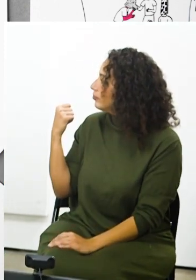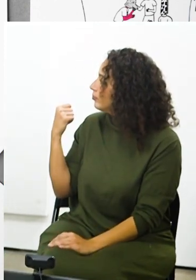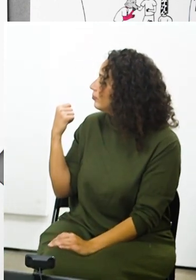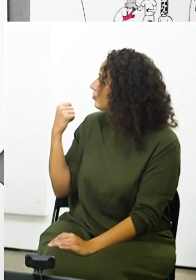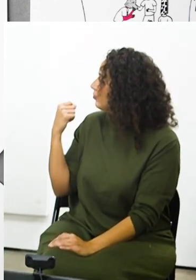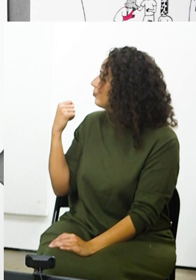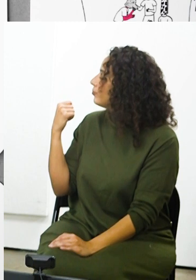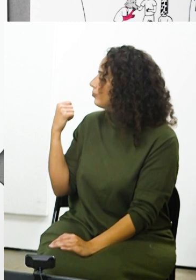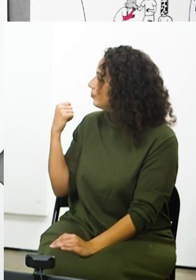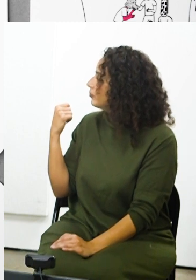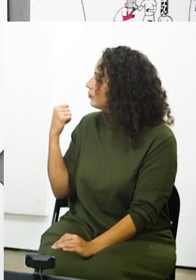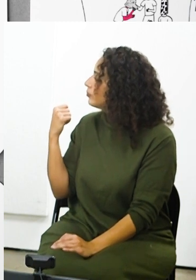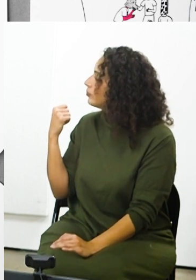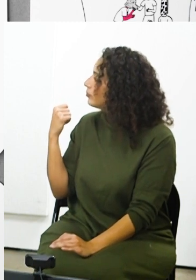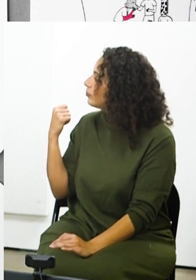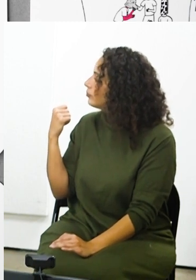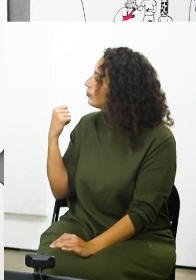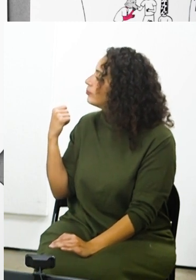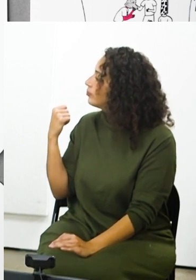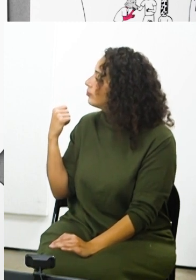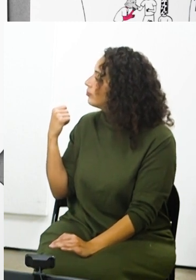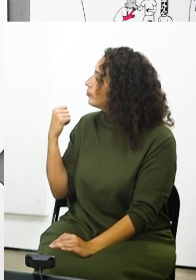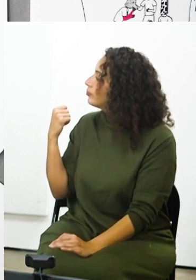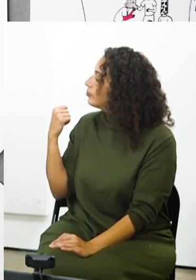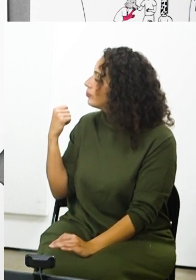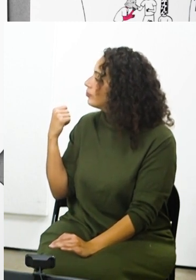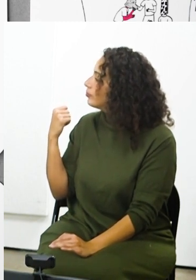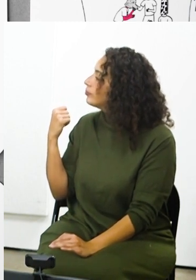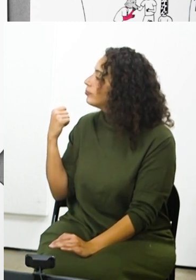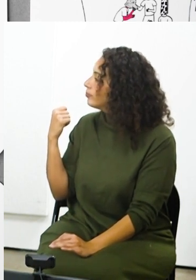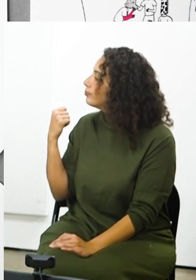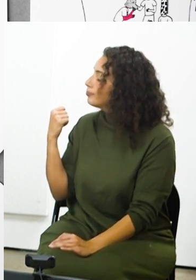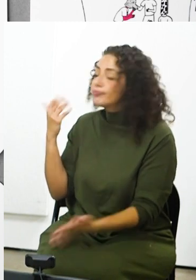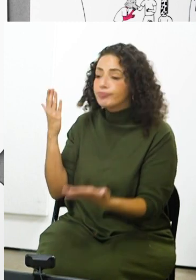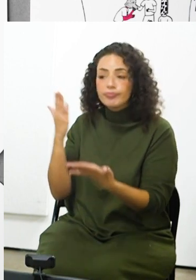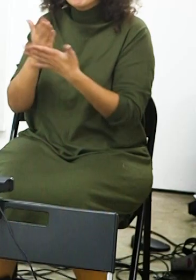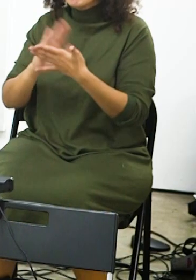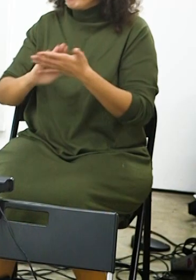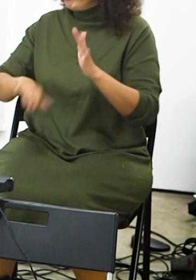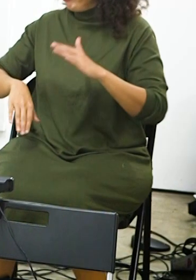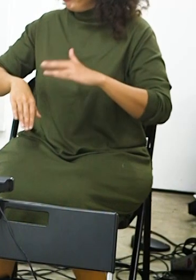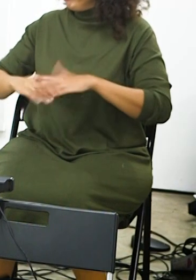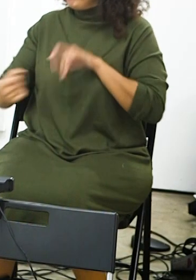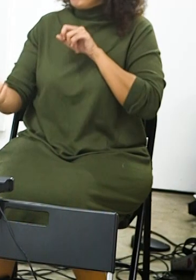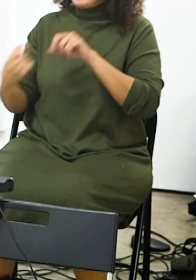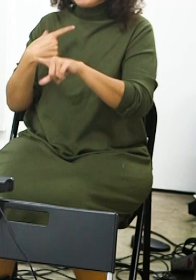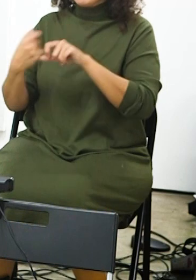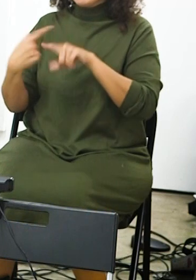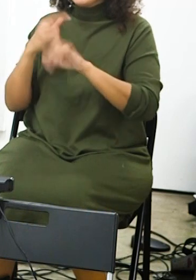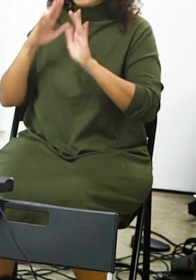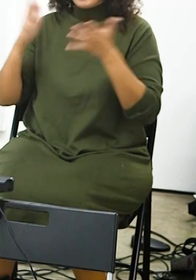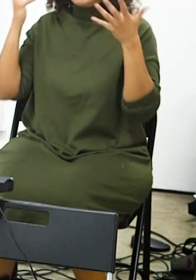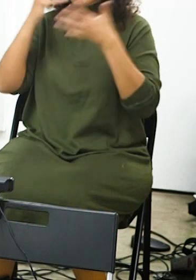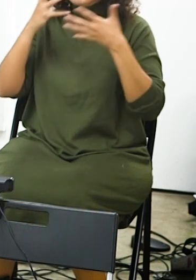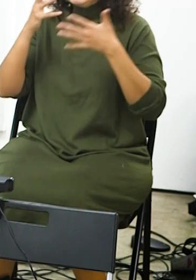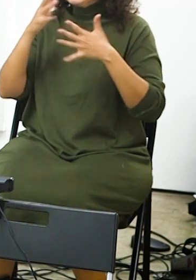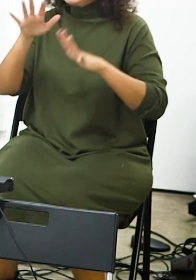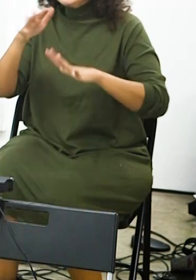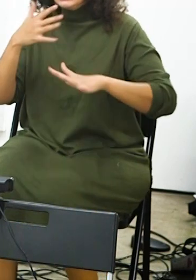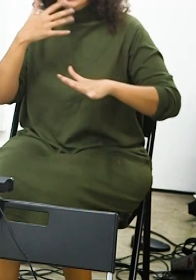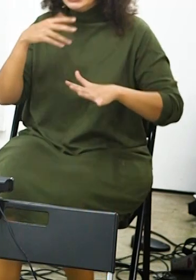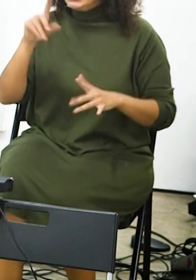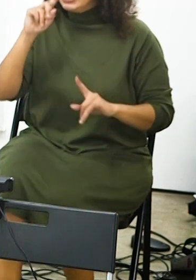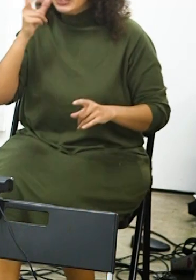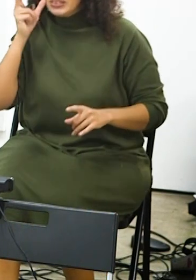my working with purely based on email communication, where I didn't have to worry about